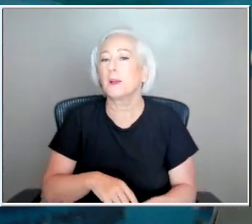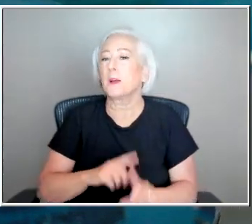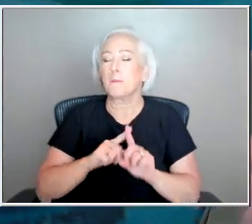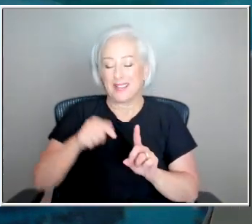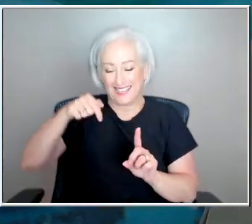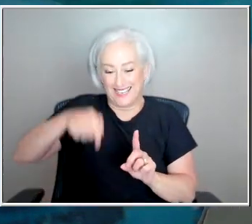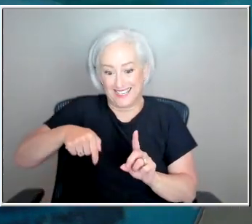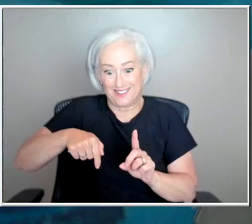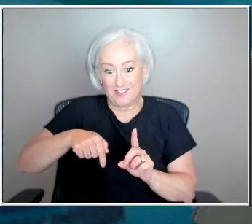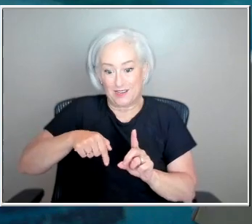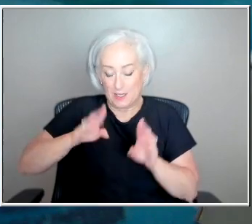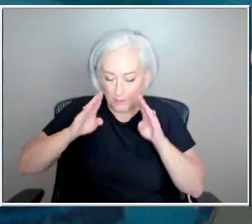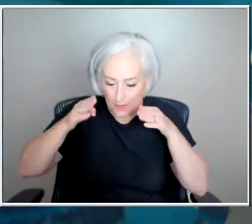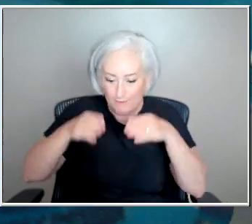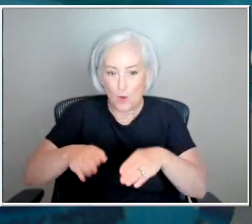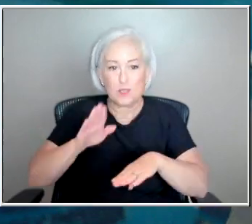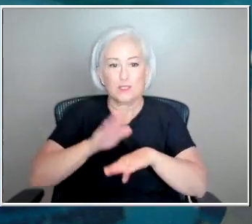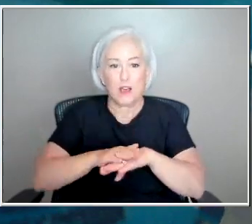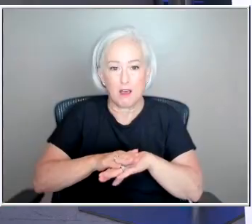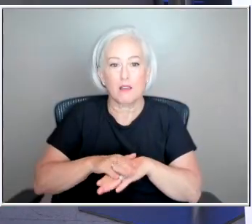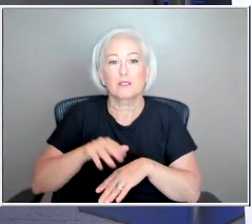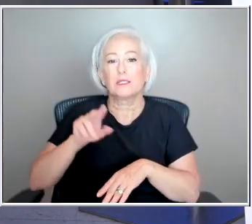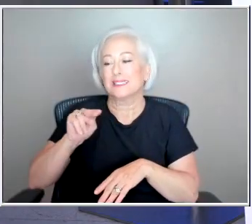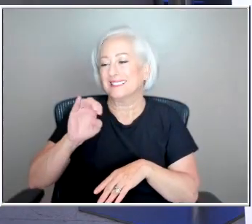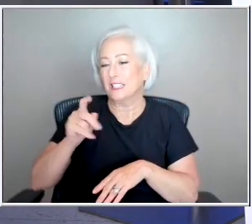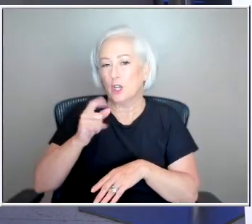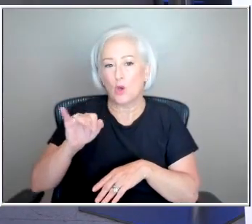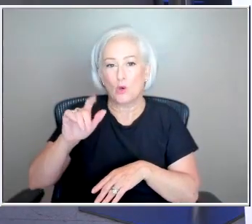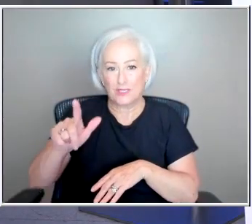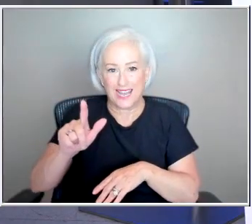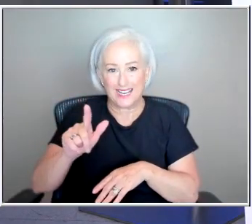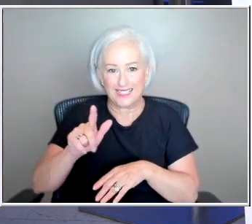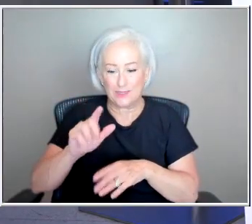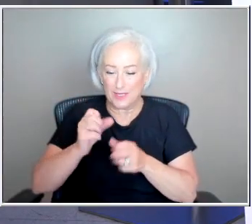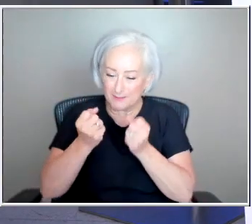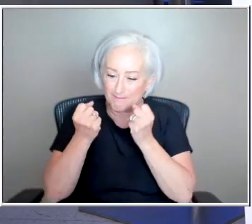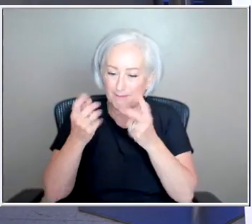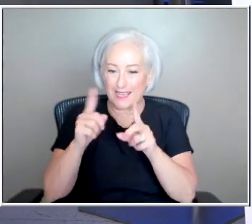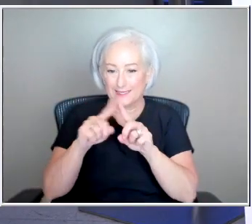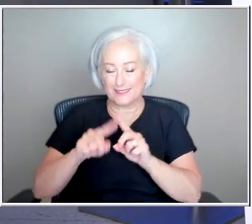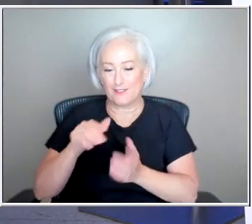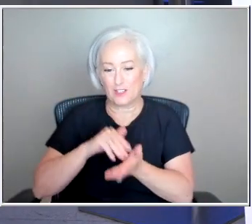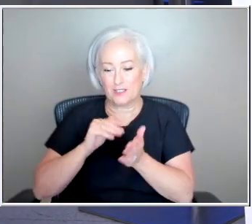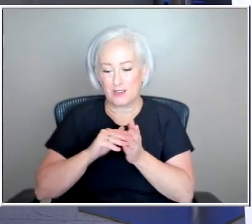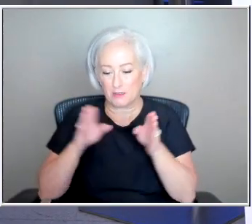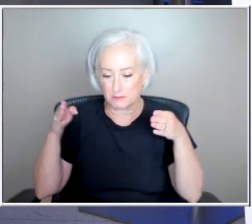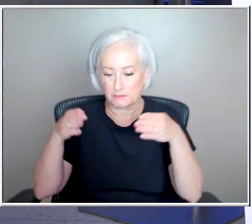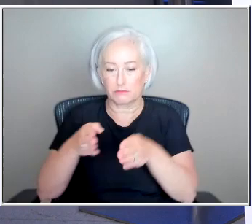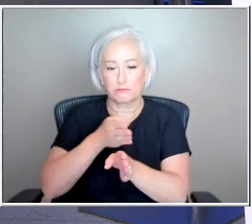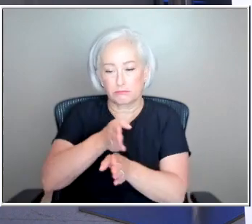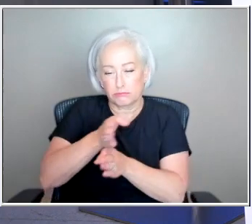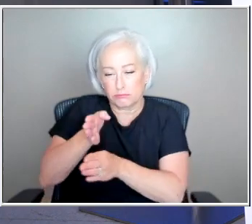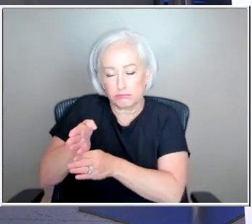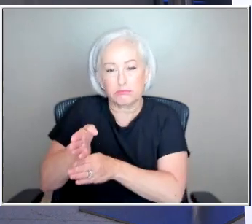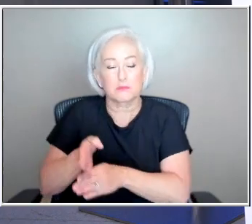would have to see 2 providers for that. It's a very specified care, and you just touched on it, but what would the alternative be for someone who's not with you? Most kids